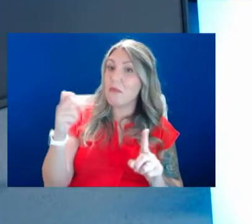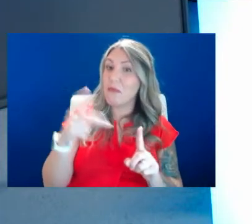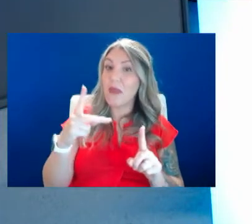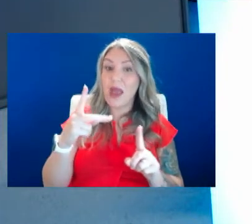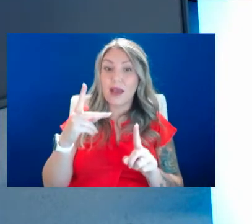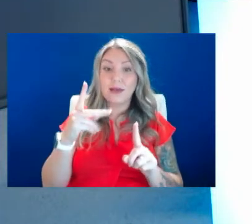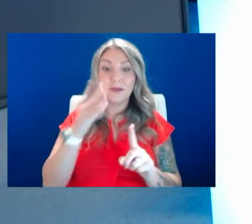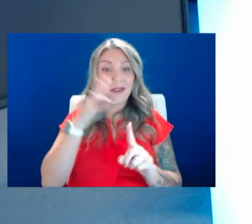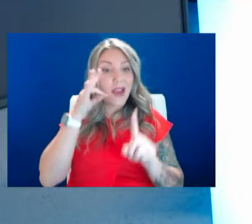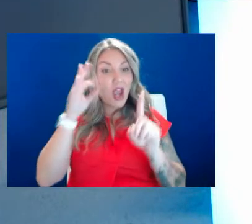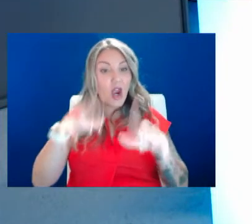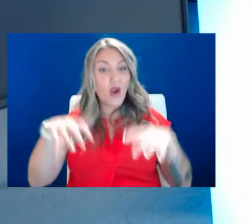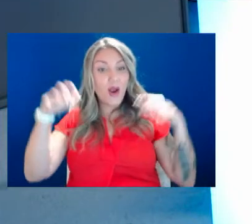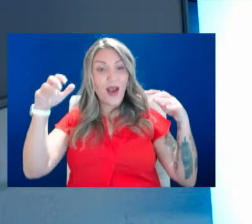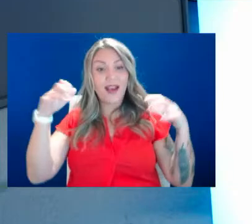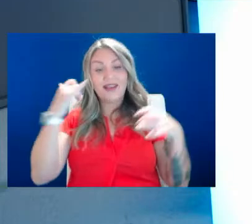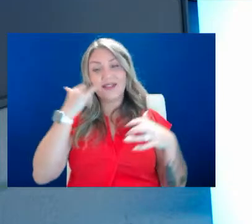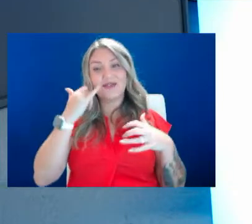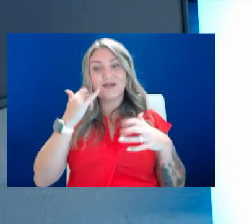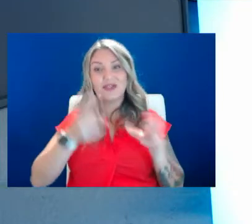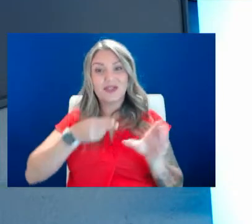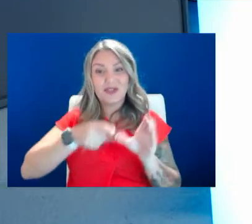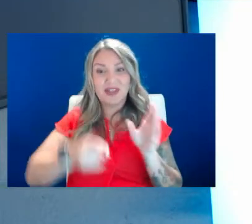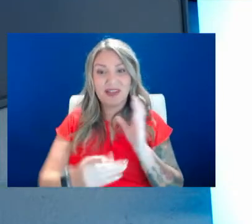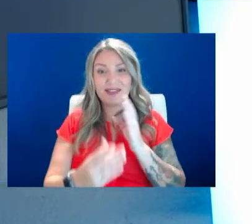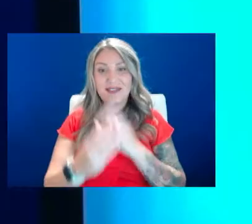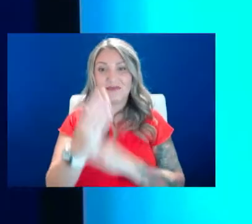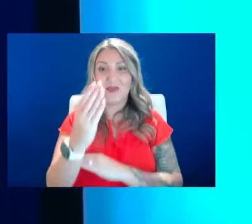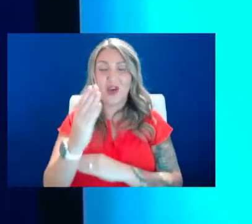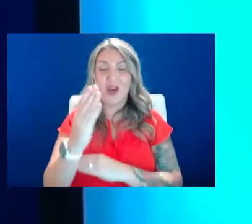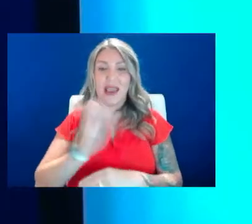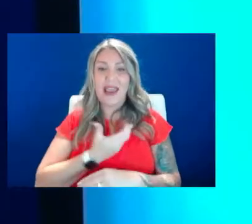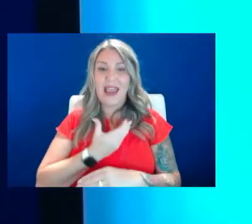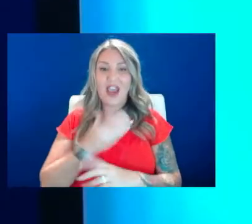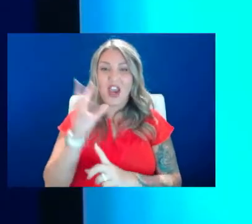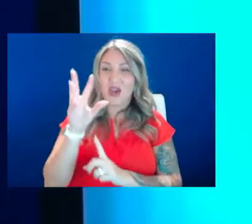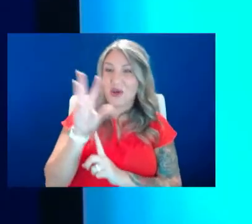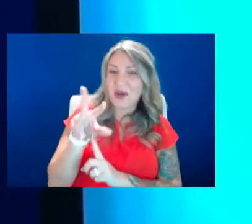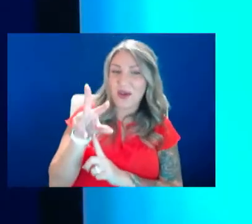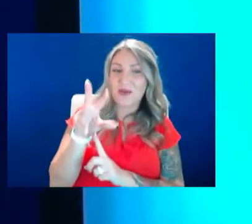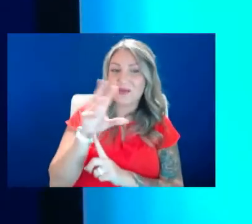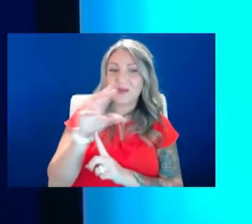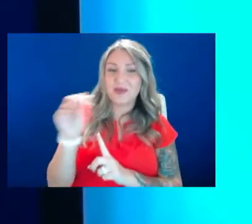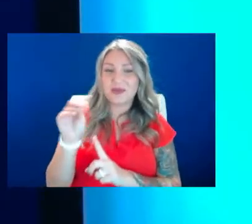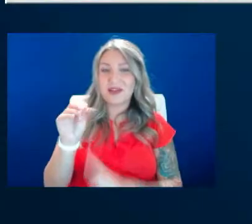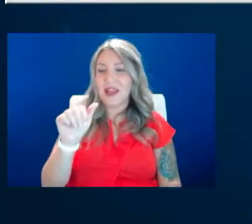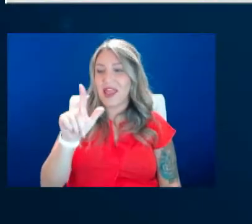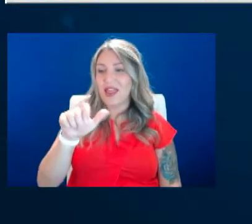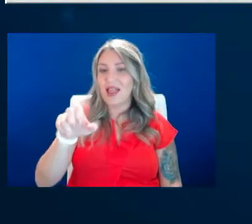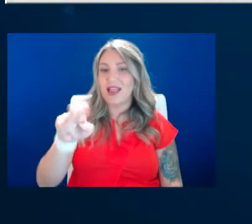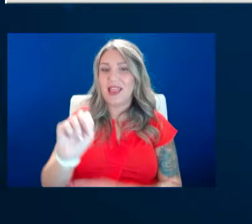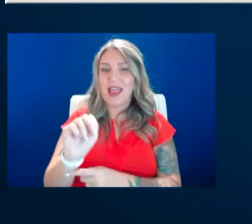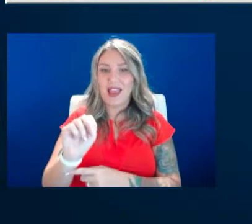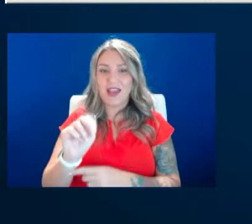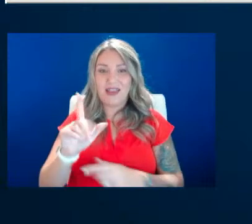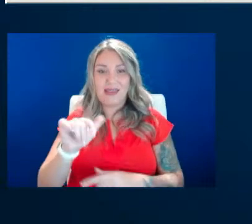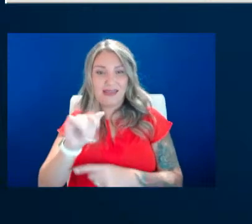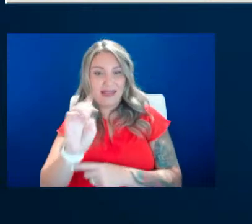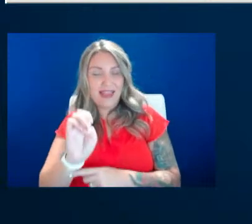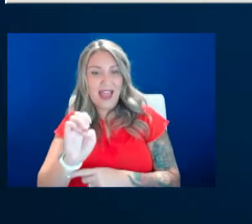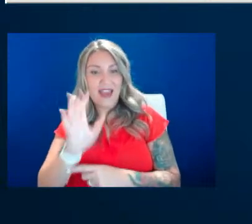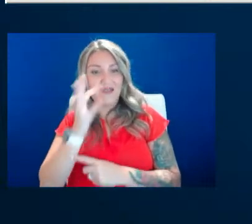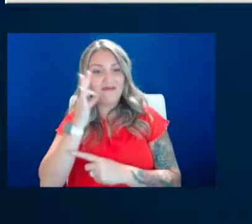let's do it. If you're just joining us this morning, our cameras and our Alan Van Zandt are live out at Arrowhead Stadium